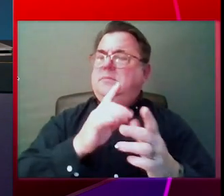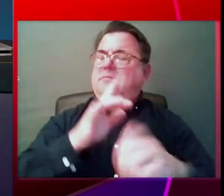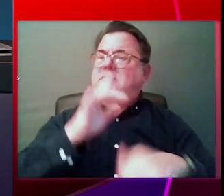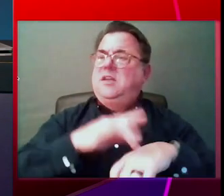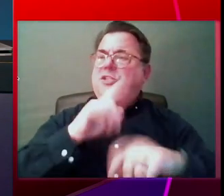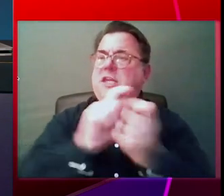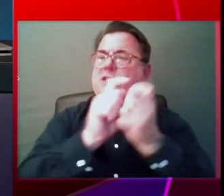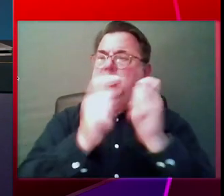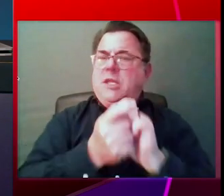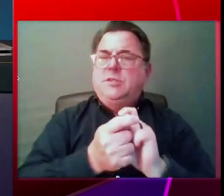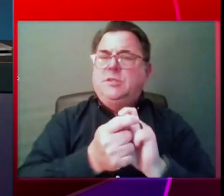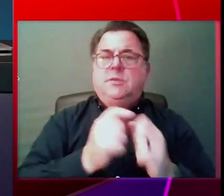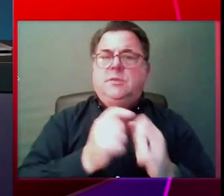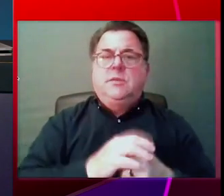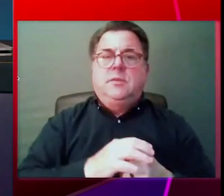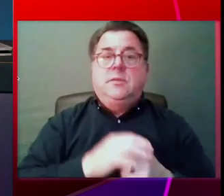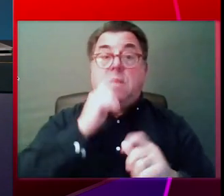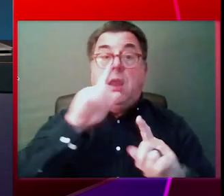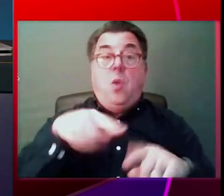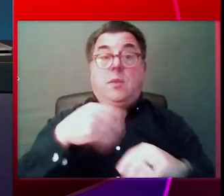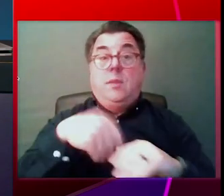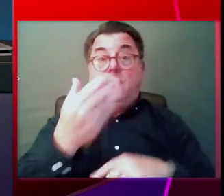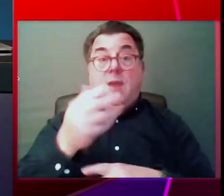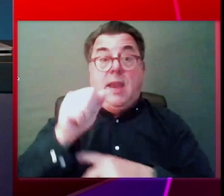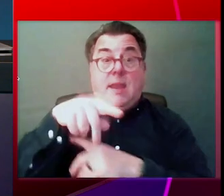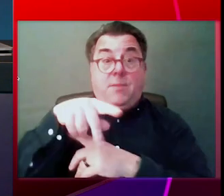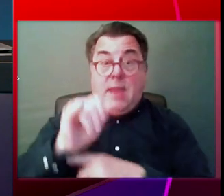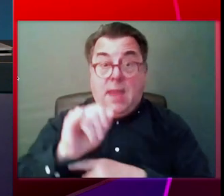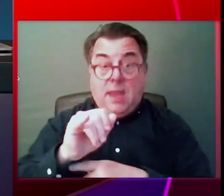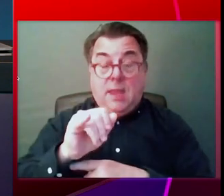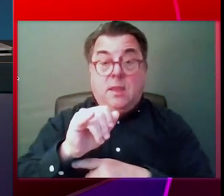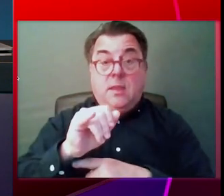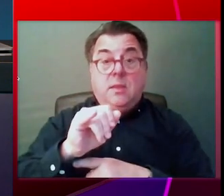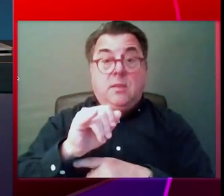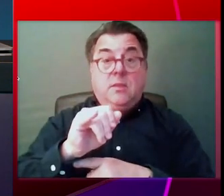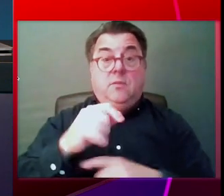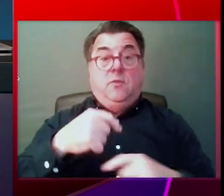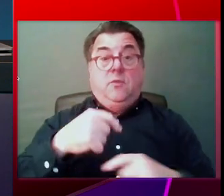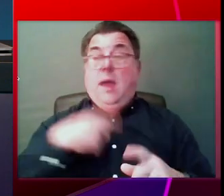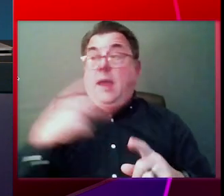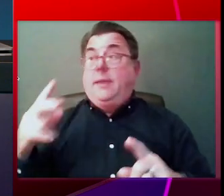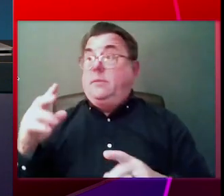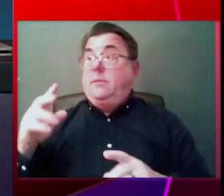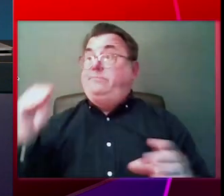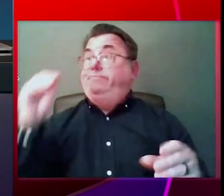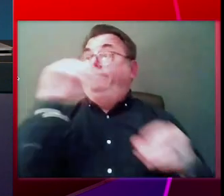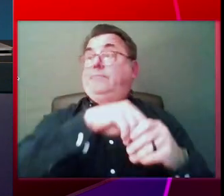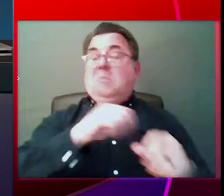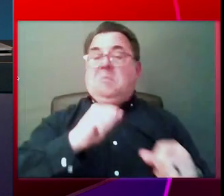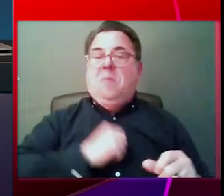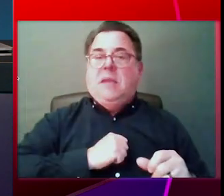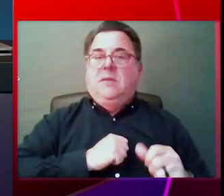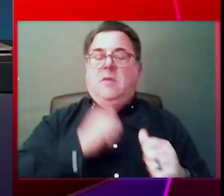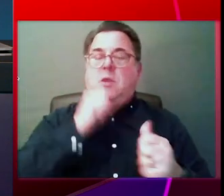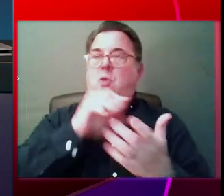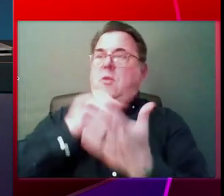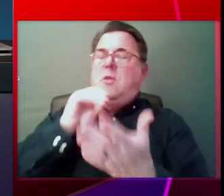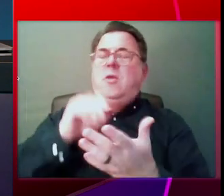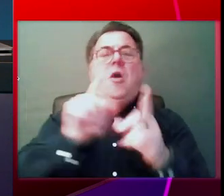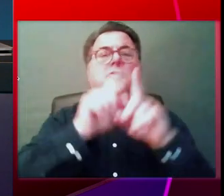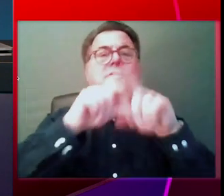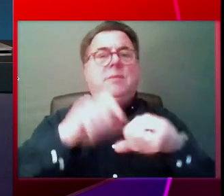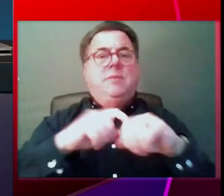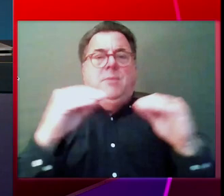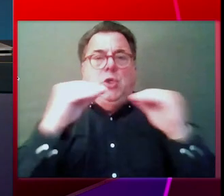just providing the APIs so that I can go implement it without having to learn. You are also educating at the